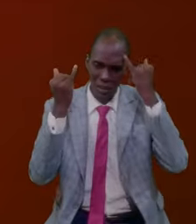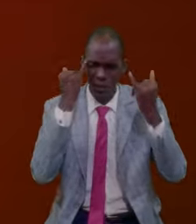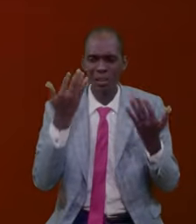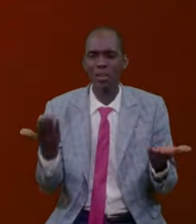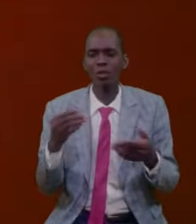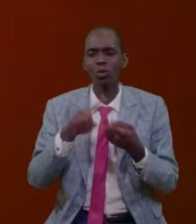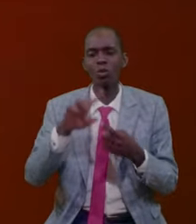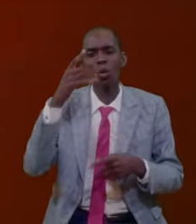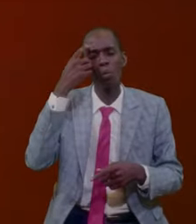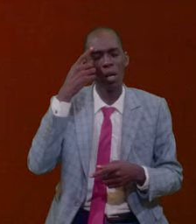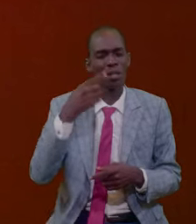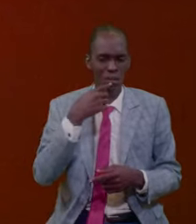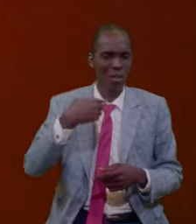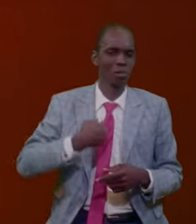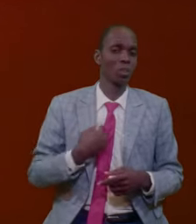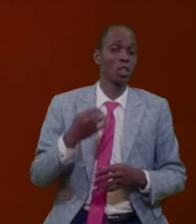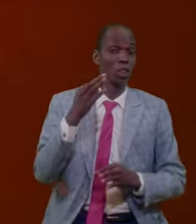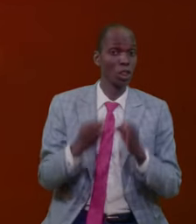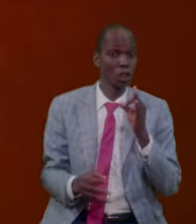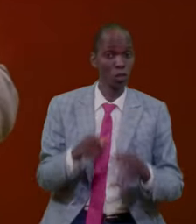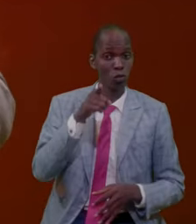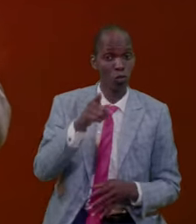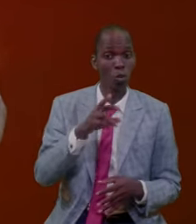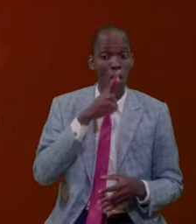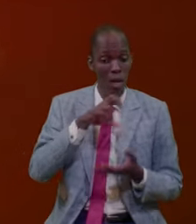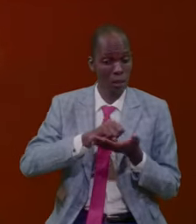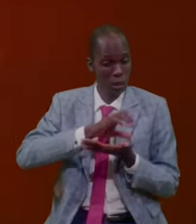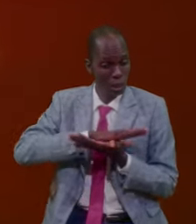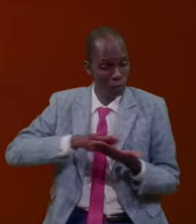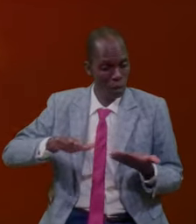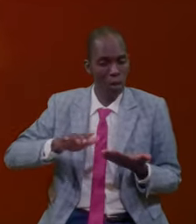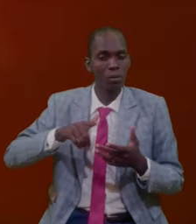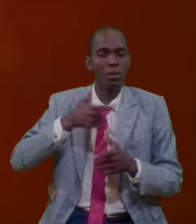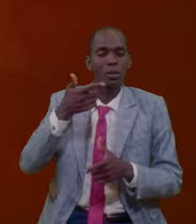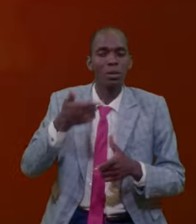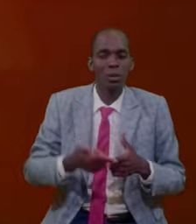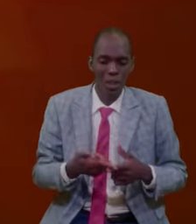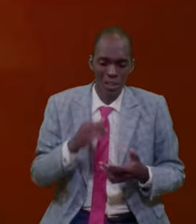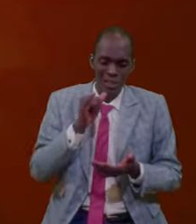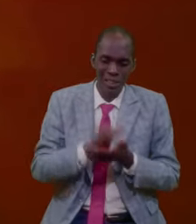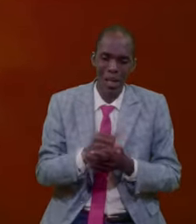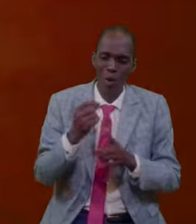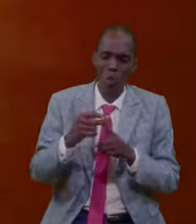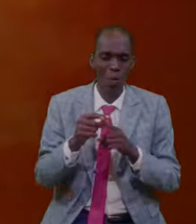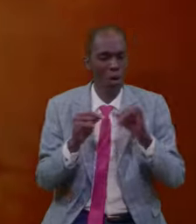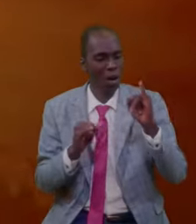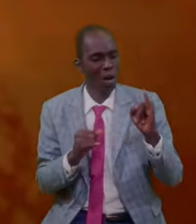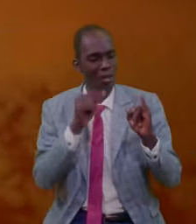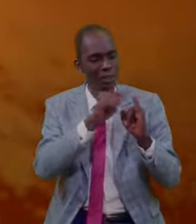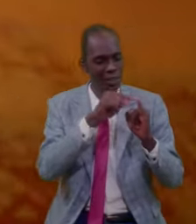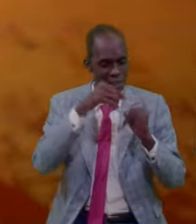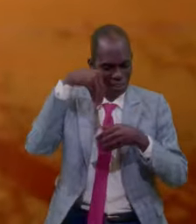if you are sanctified, I, the one within, is crucified. The one